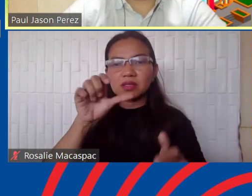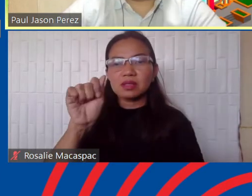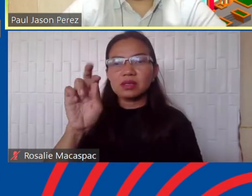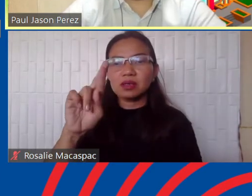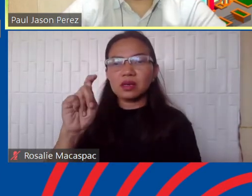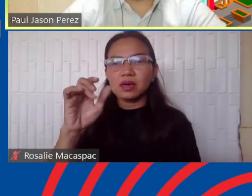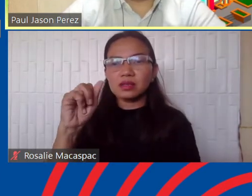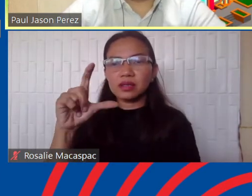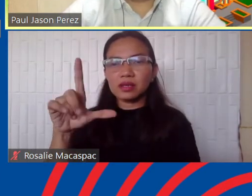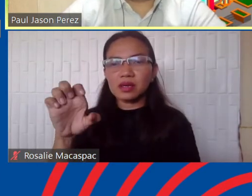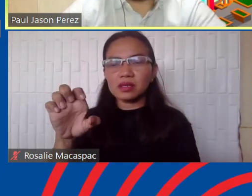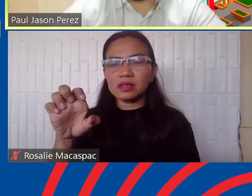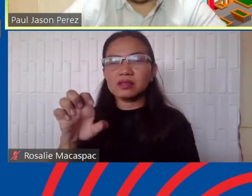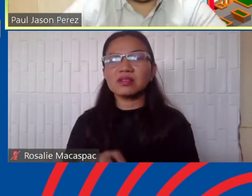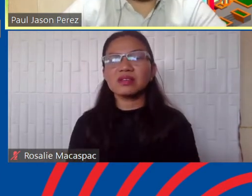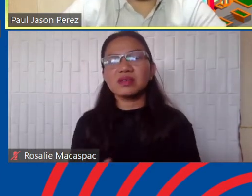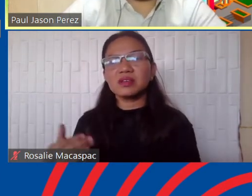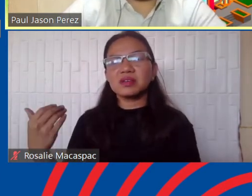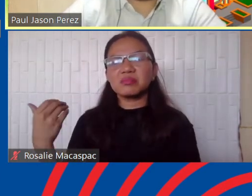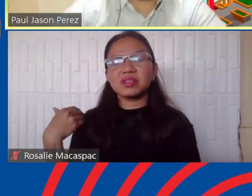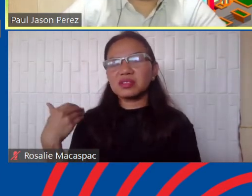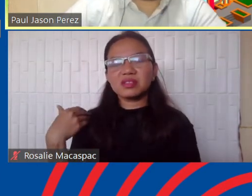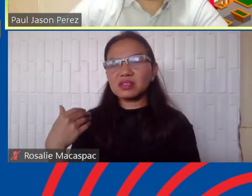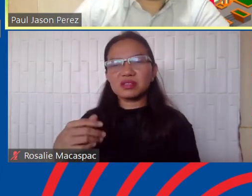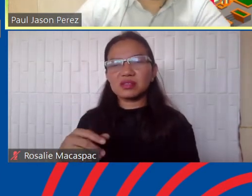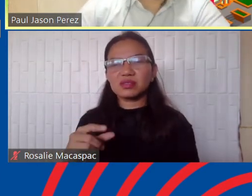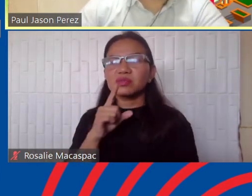but not really research data.